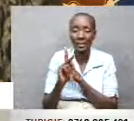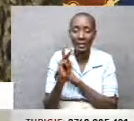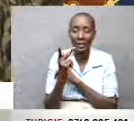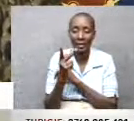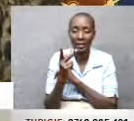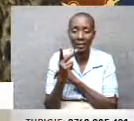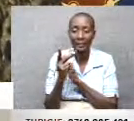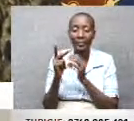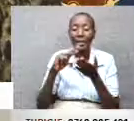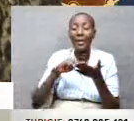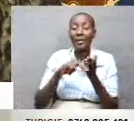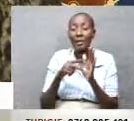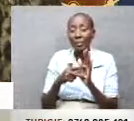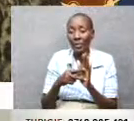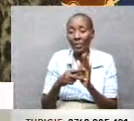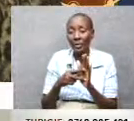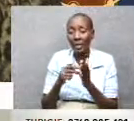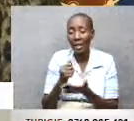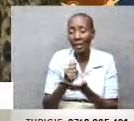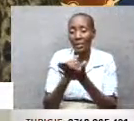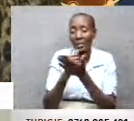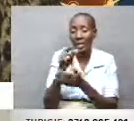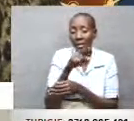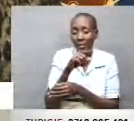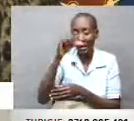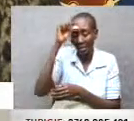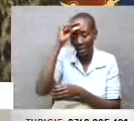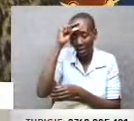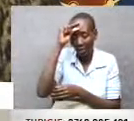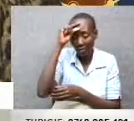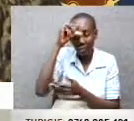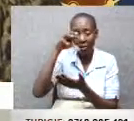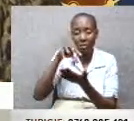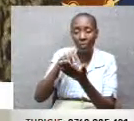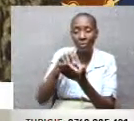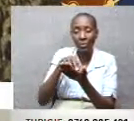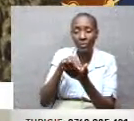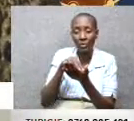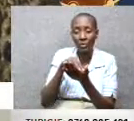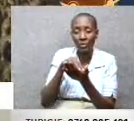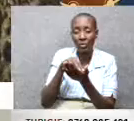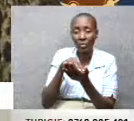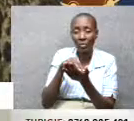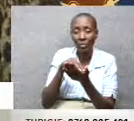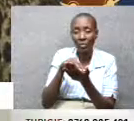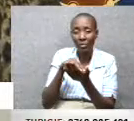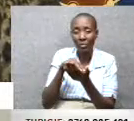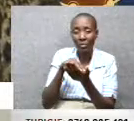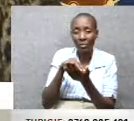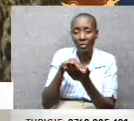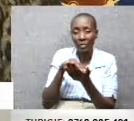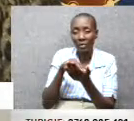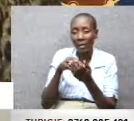is a project which has enabled the government to position equipments,